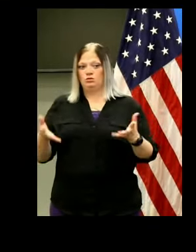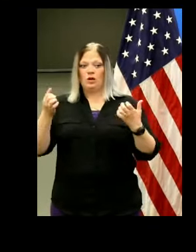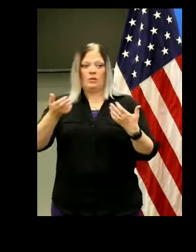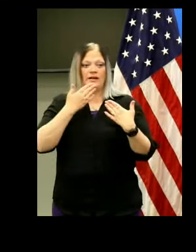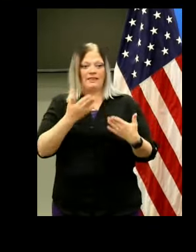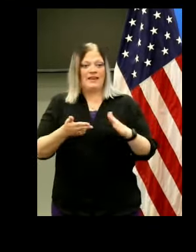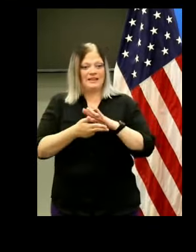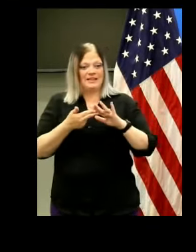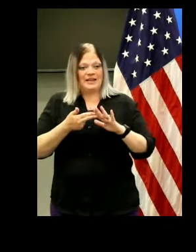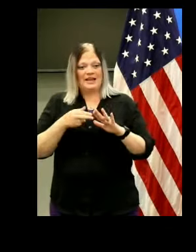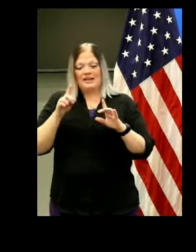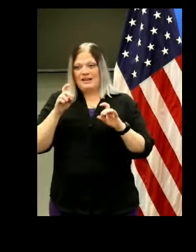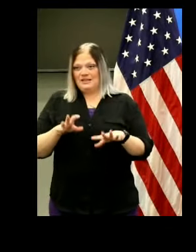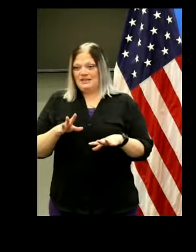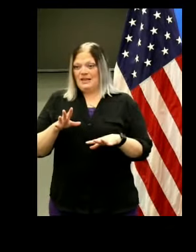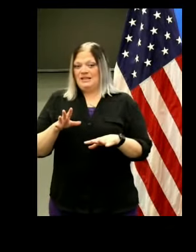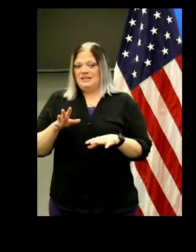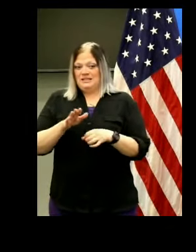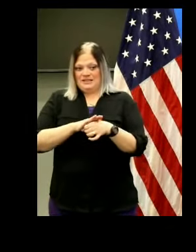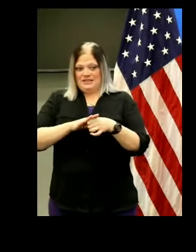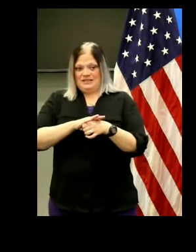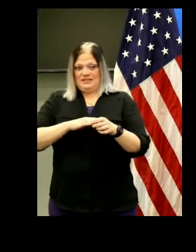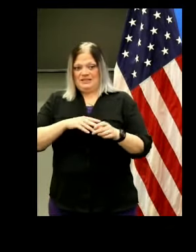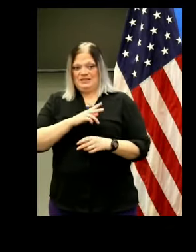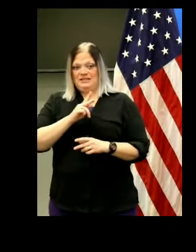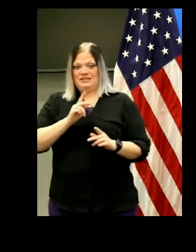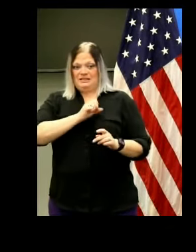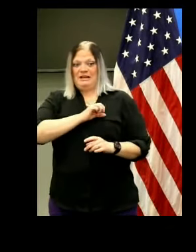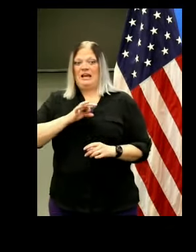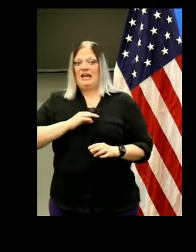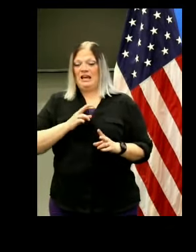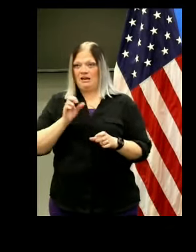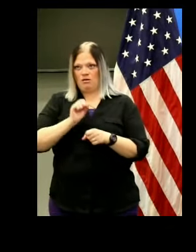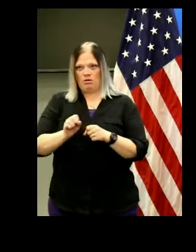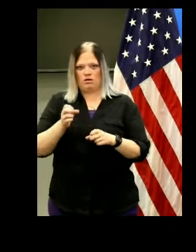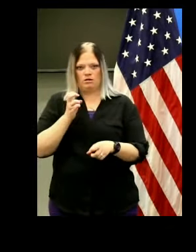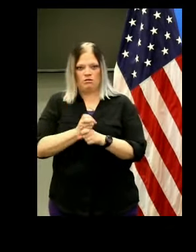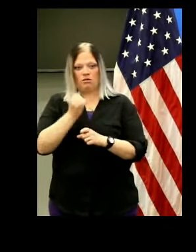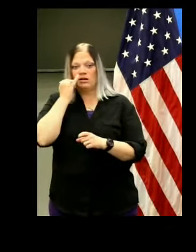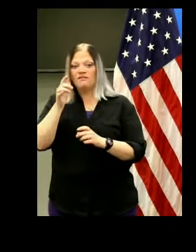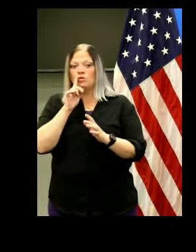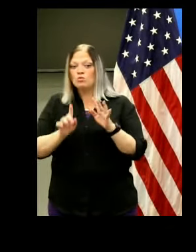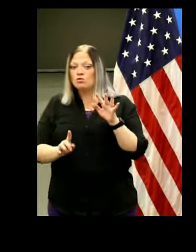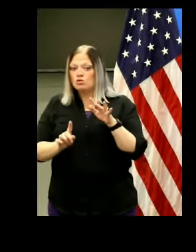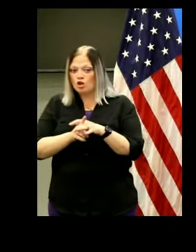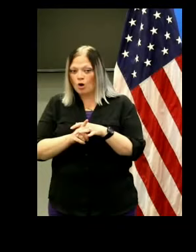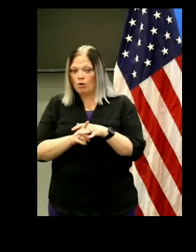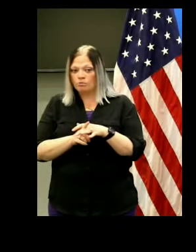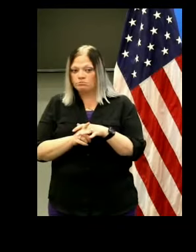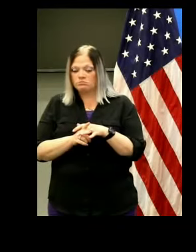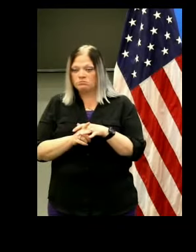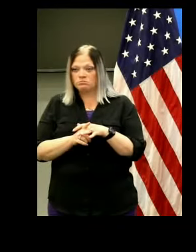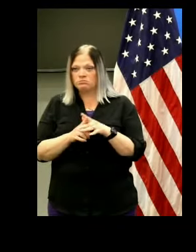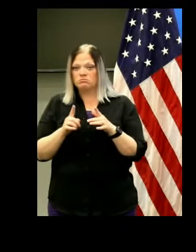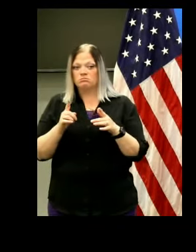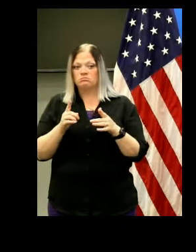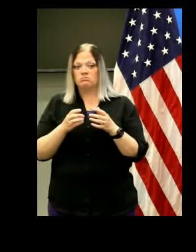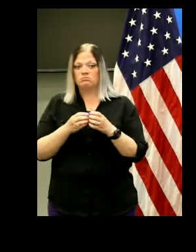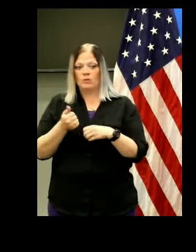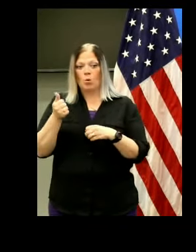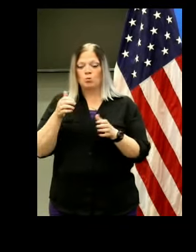the diagnostic test site personnel who've been working very hard. If you show up at one of the sites, most